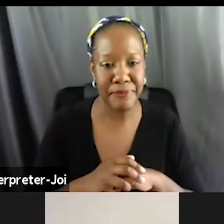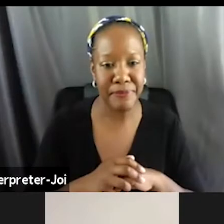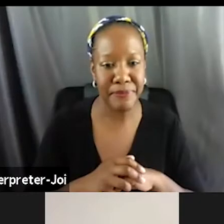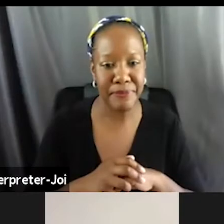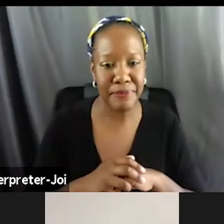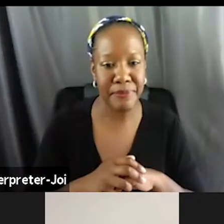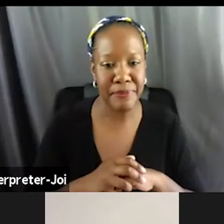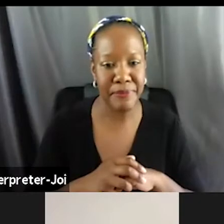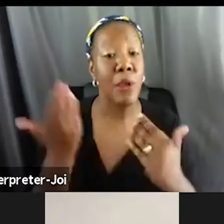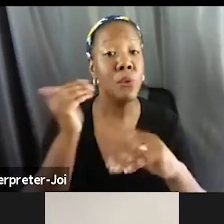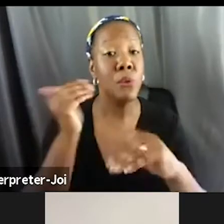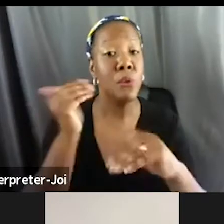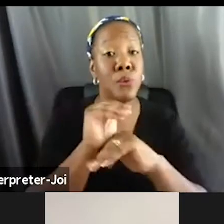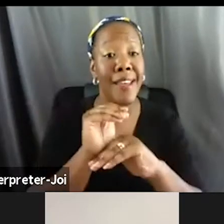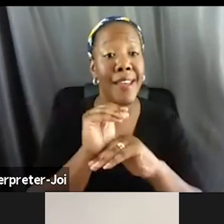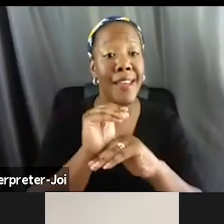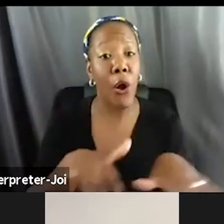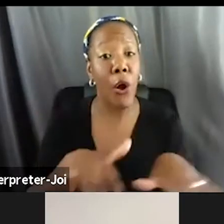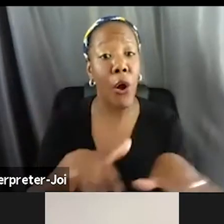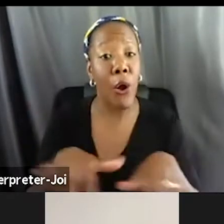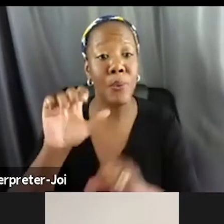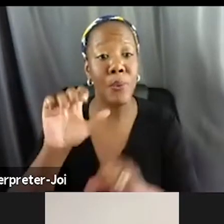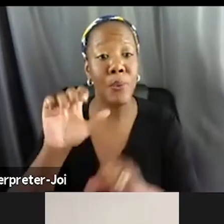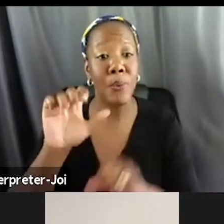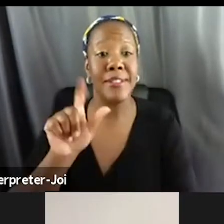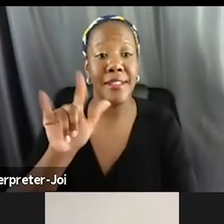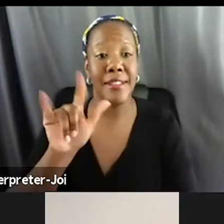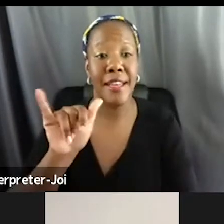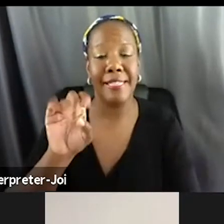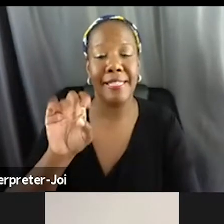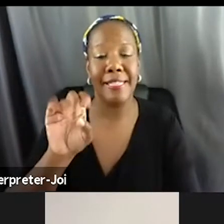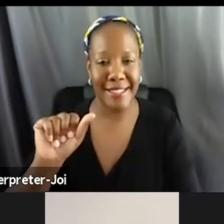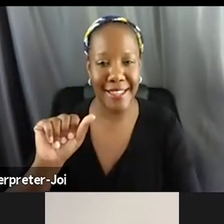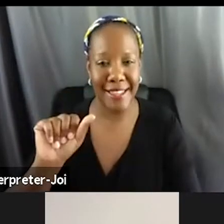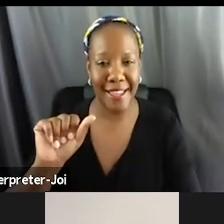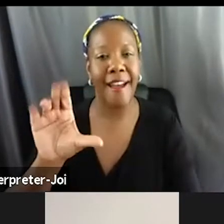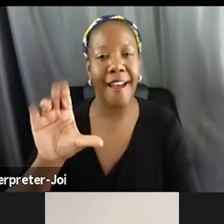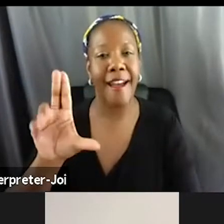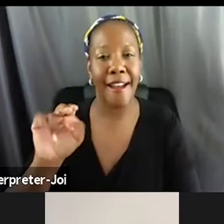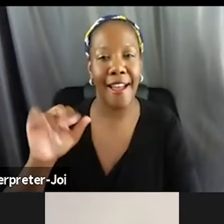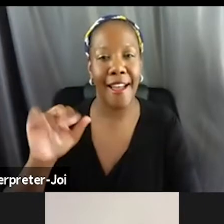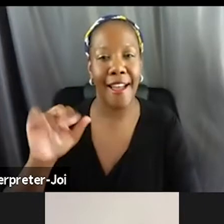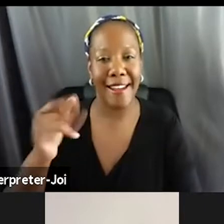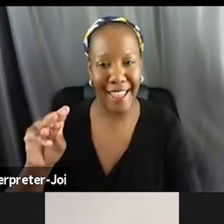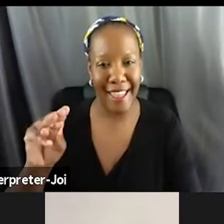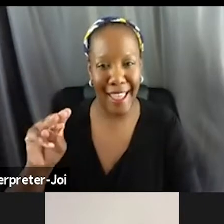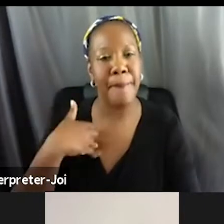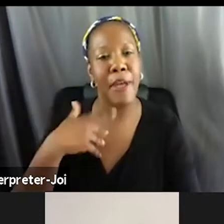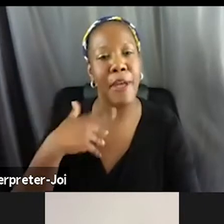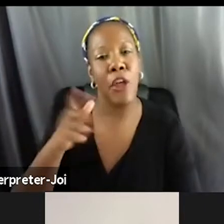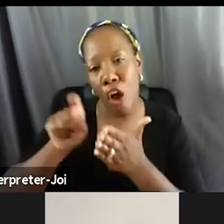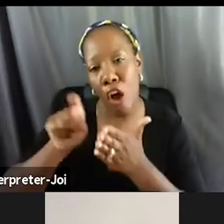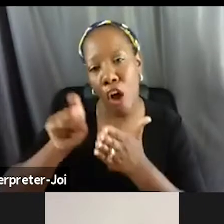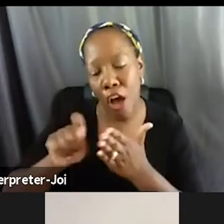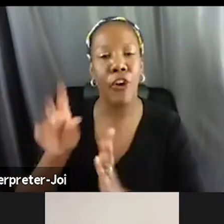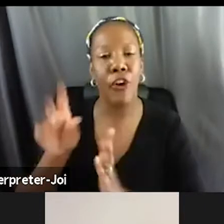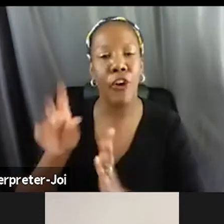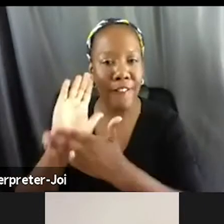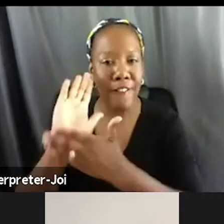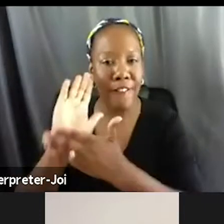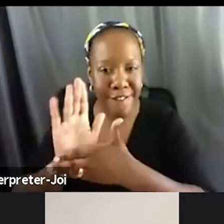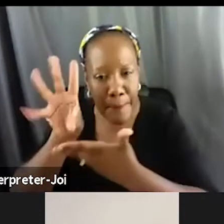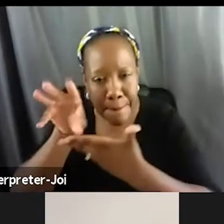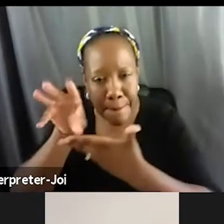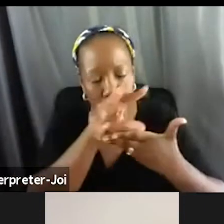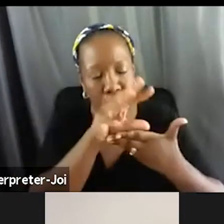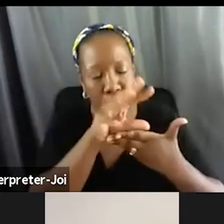Tonight, our host is Alyscia Cunningham. Exhibiting artist as well as author, filmmaker, and photographer, Alicia's work focuses on changing the dialogue around